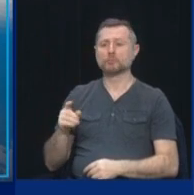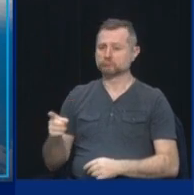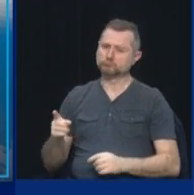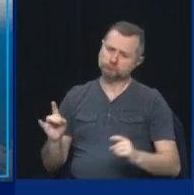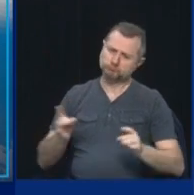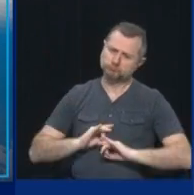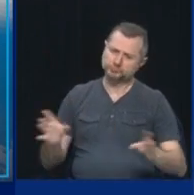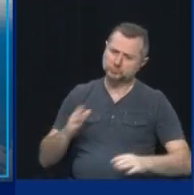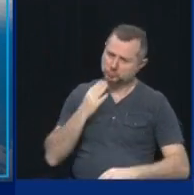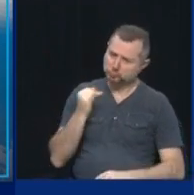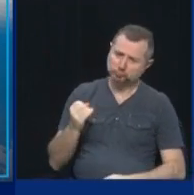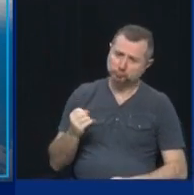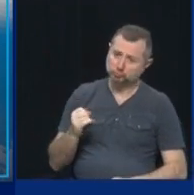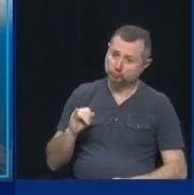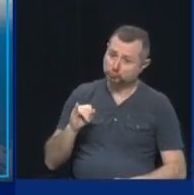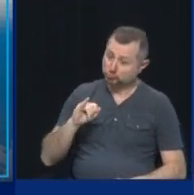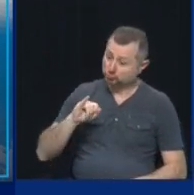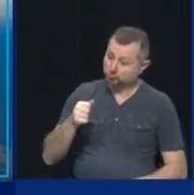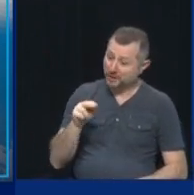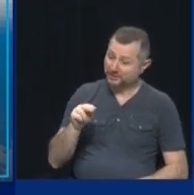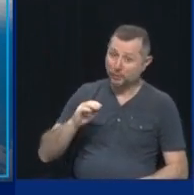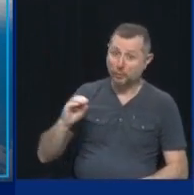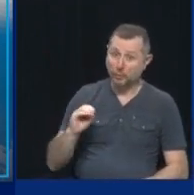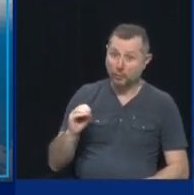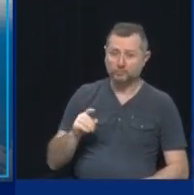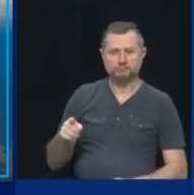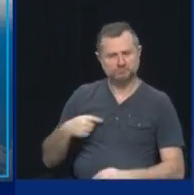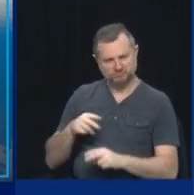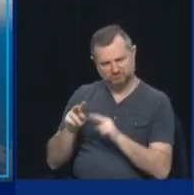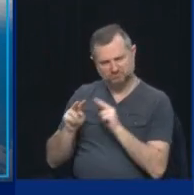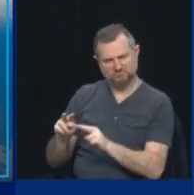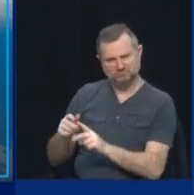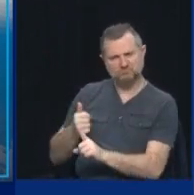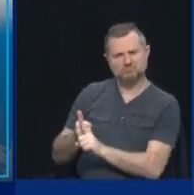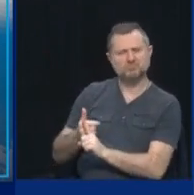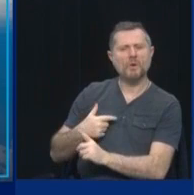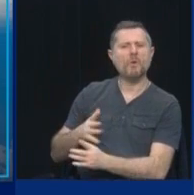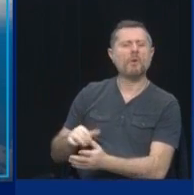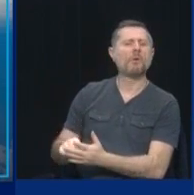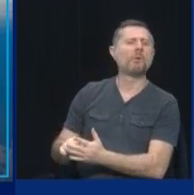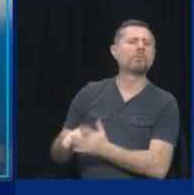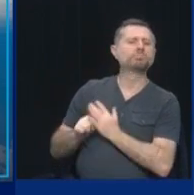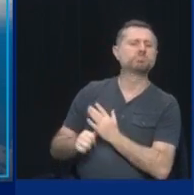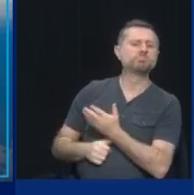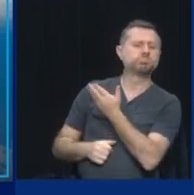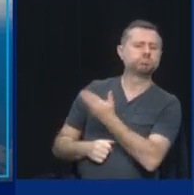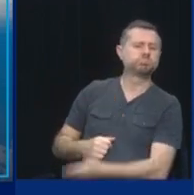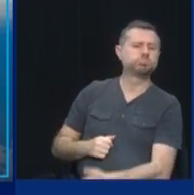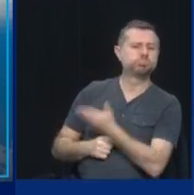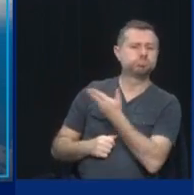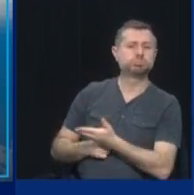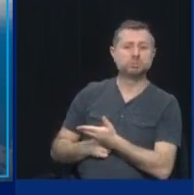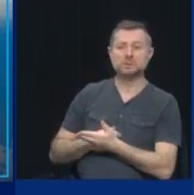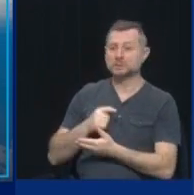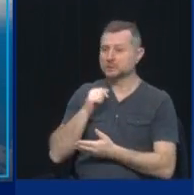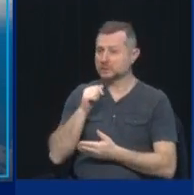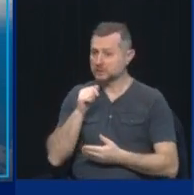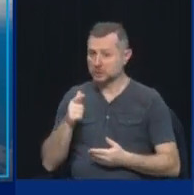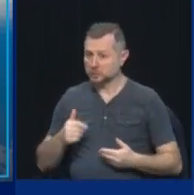admired for many years. He's not as young as he looks, Jano, you know. Jano worked for Ed Koch.